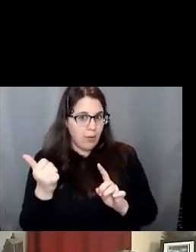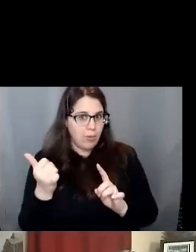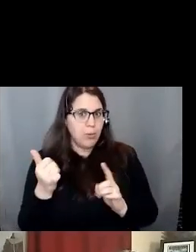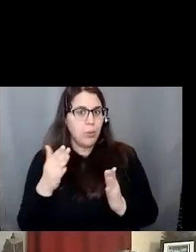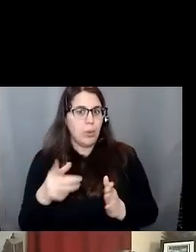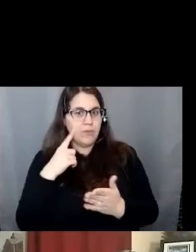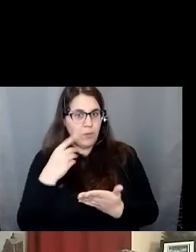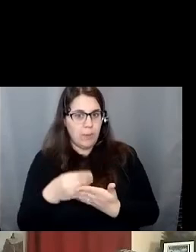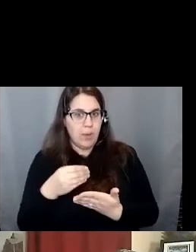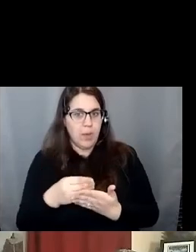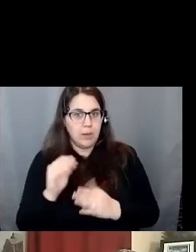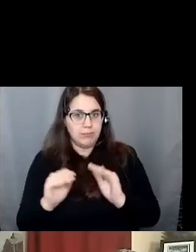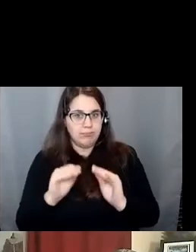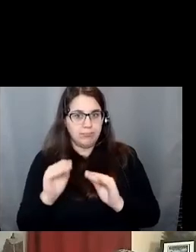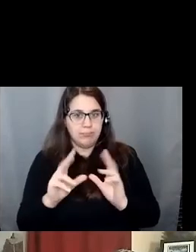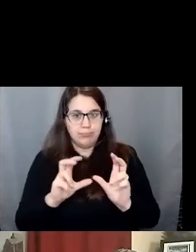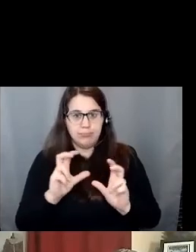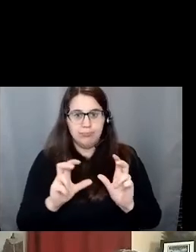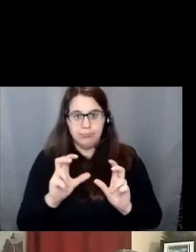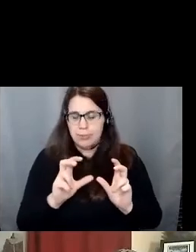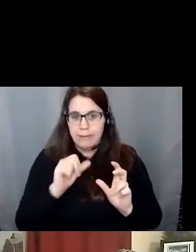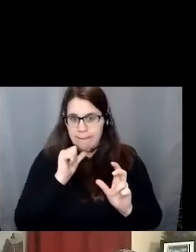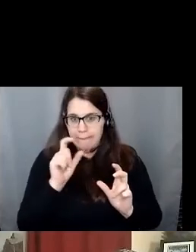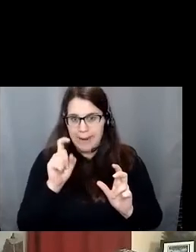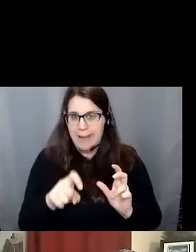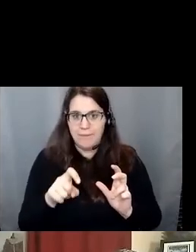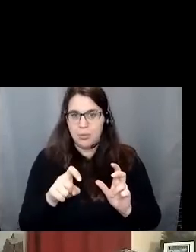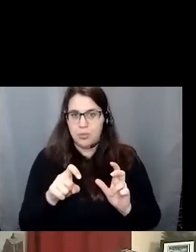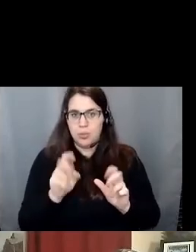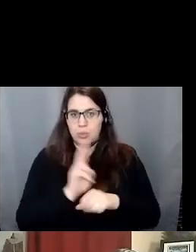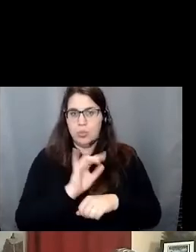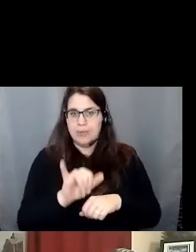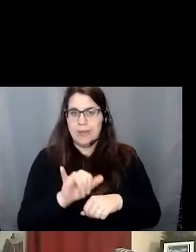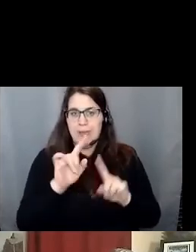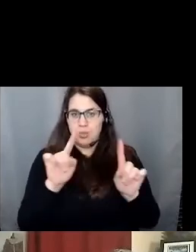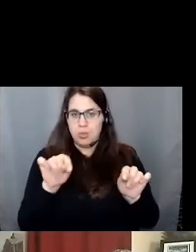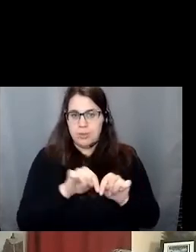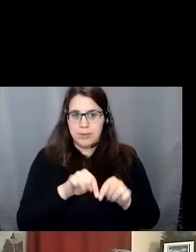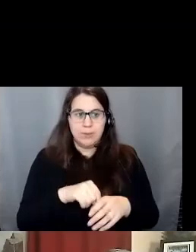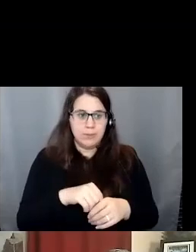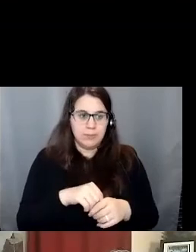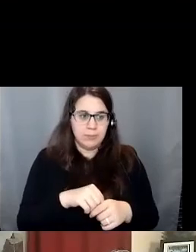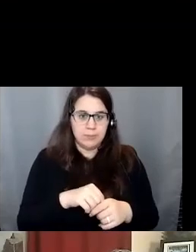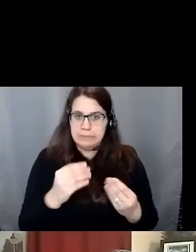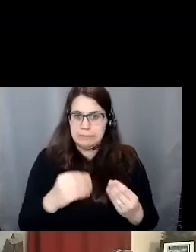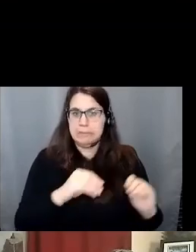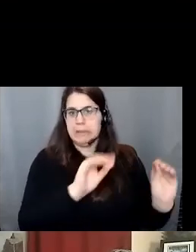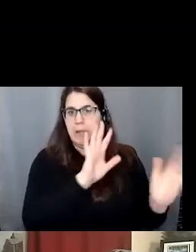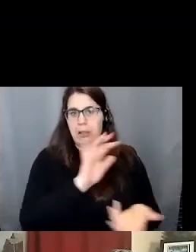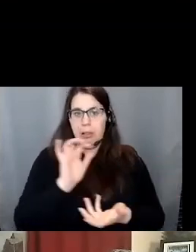money into other investment options without having to use this screen to sell them and move